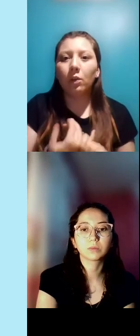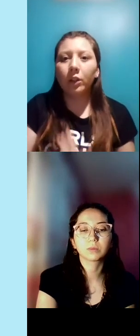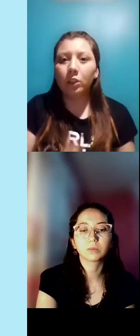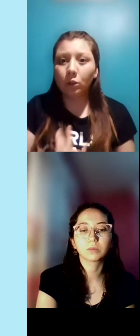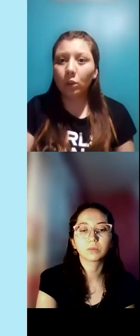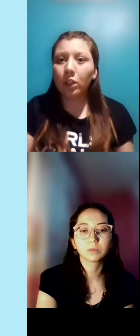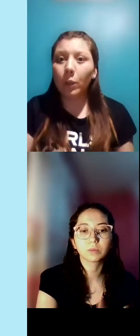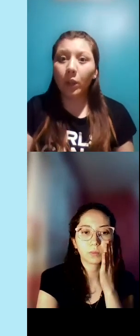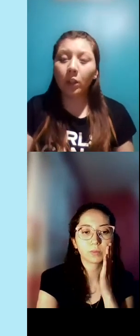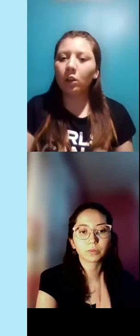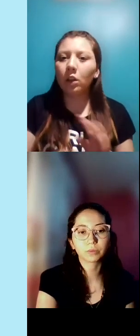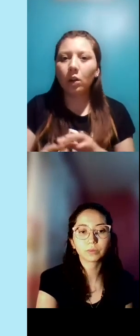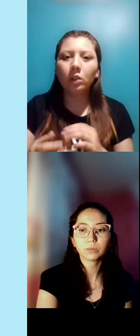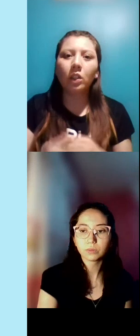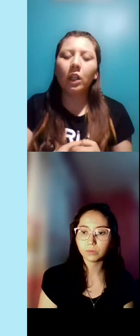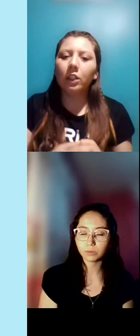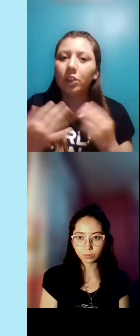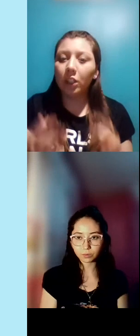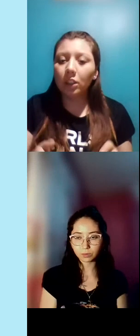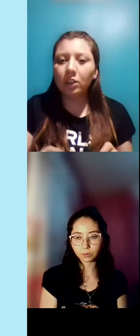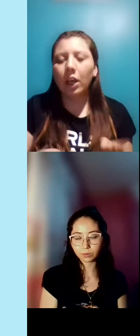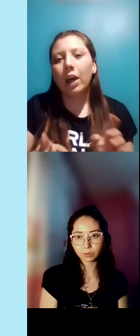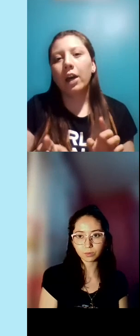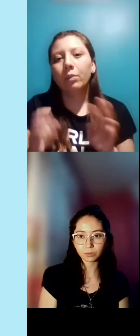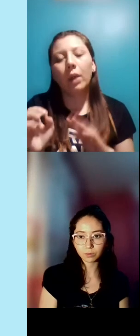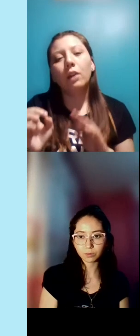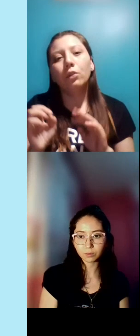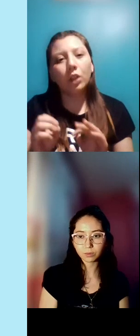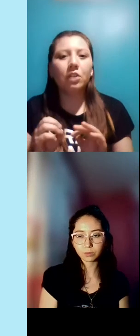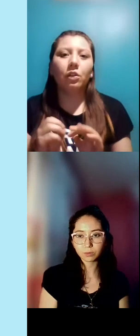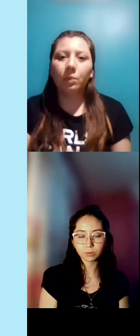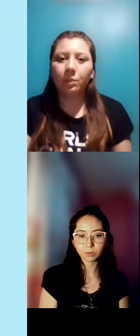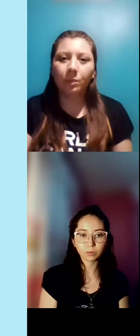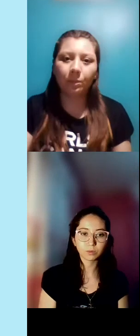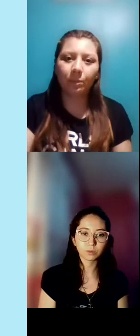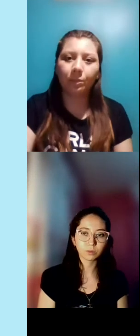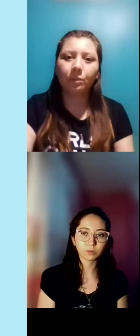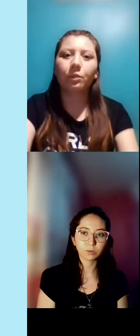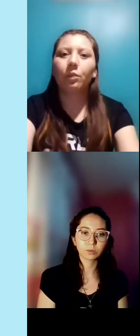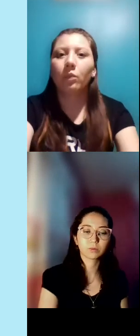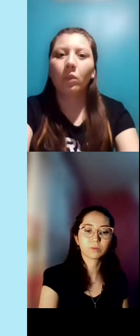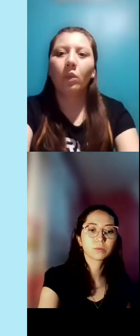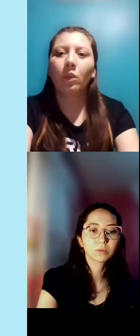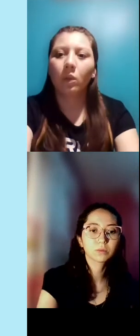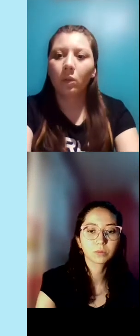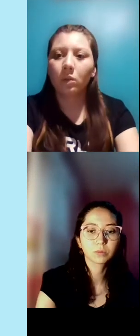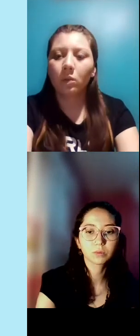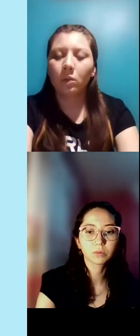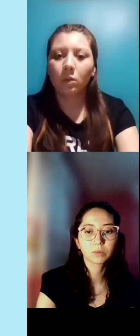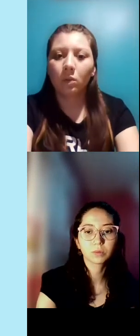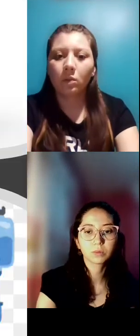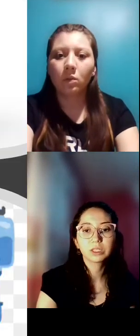fever or blurry stool depending on the cause, chills, and malnutrition.